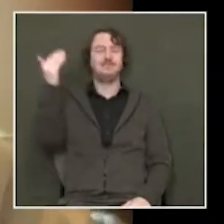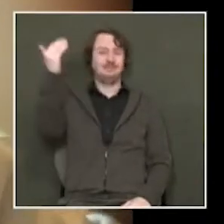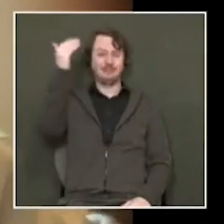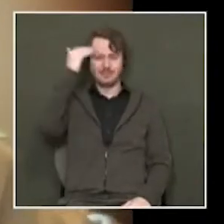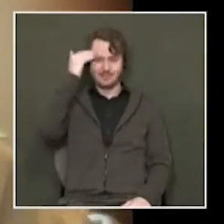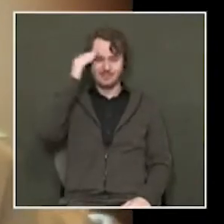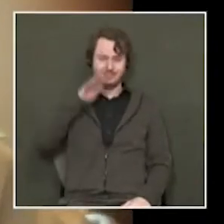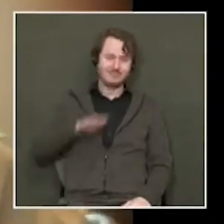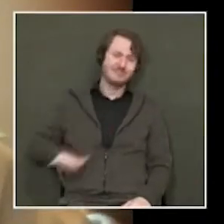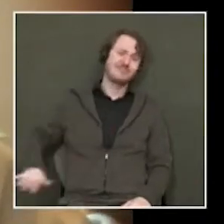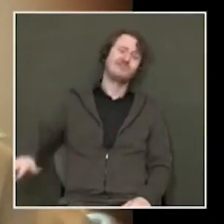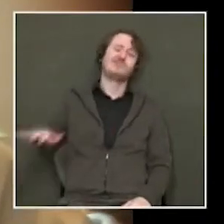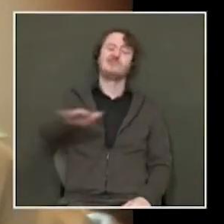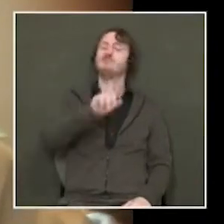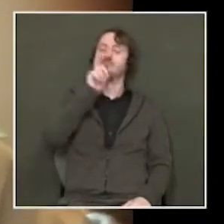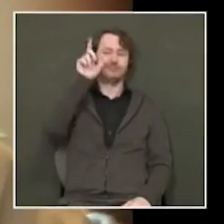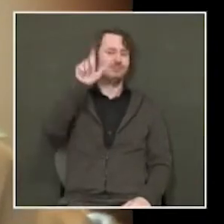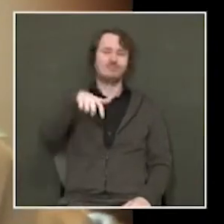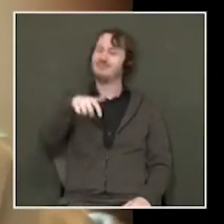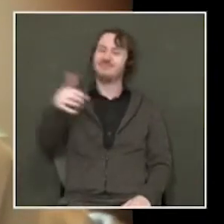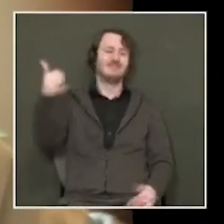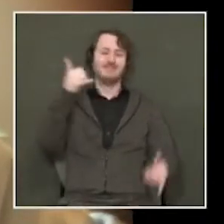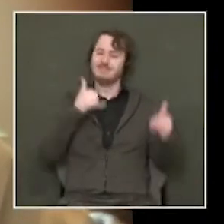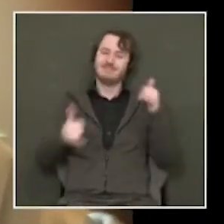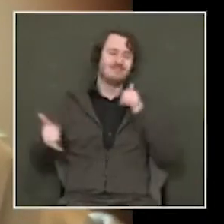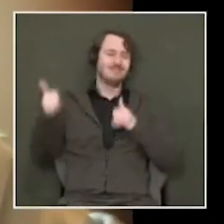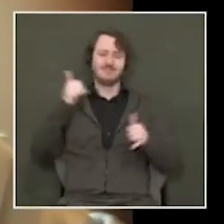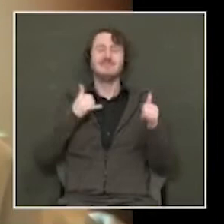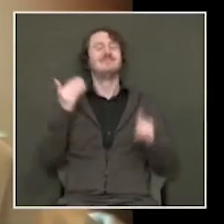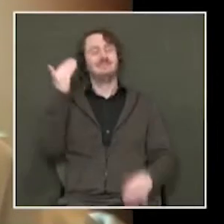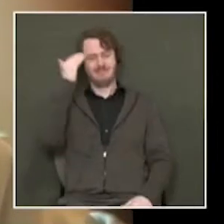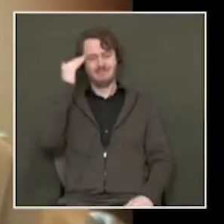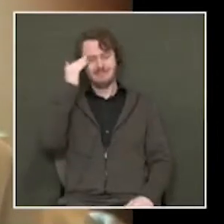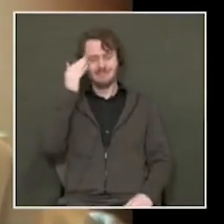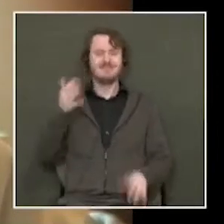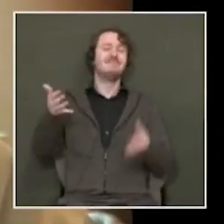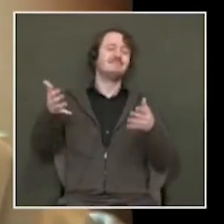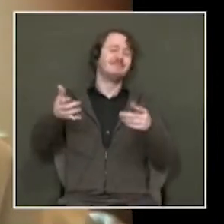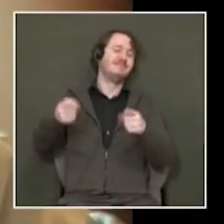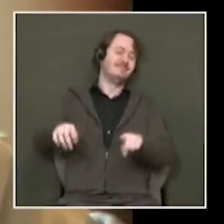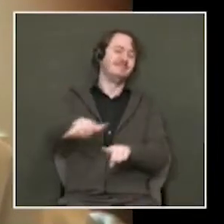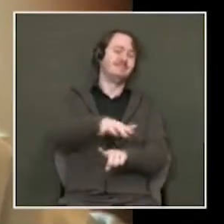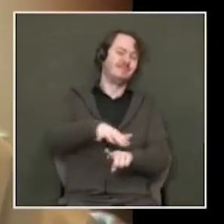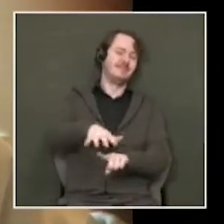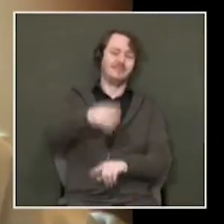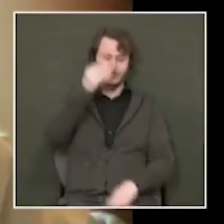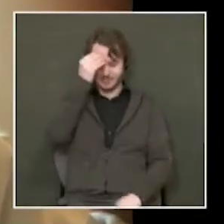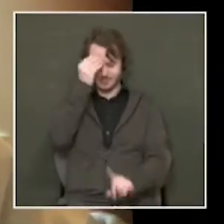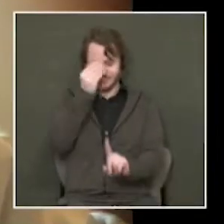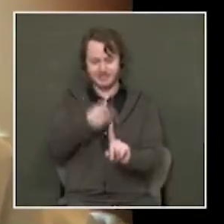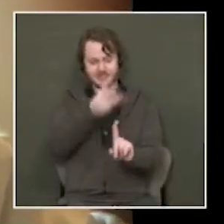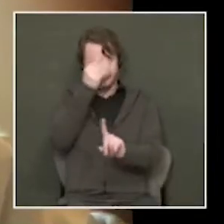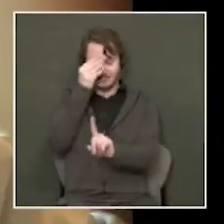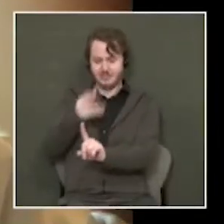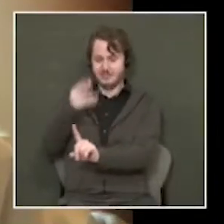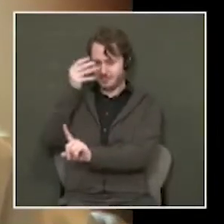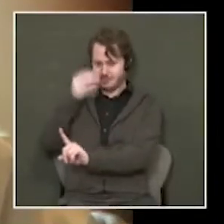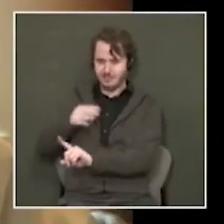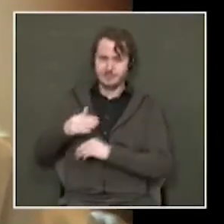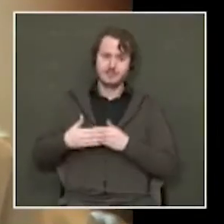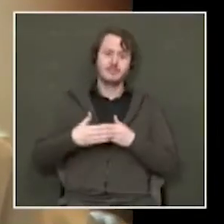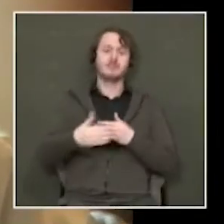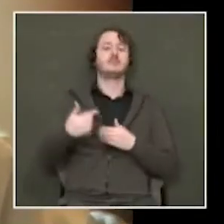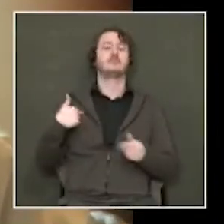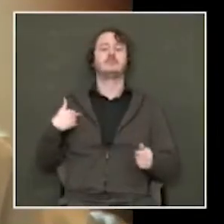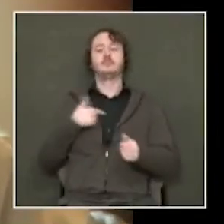out. Really no need to call it in. We will be updating our customers throughout the day as we get caught